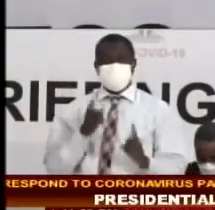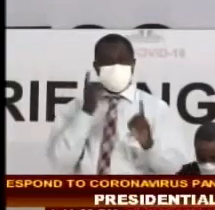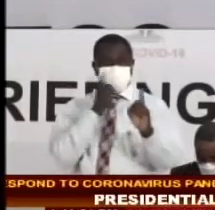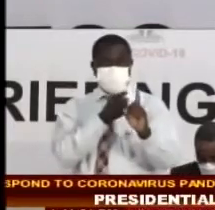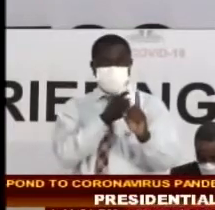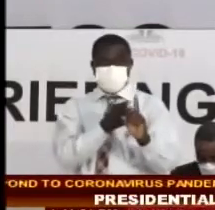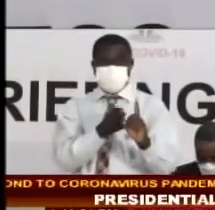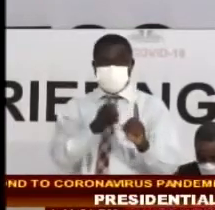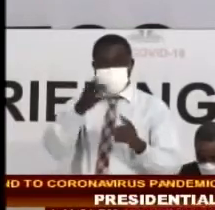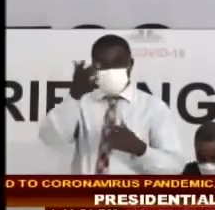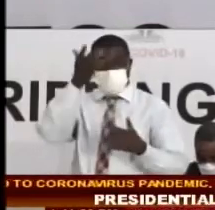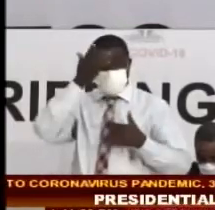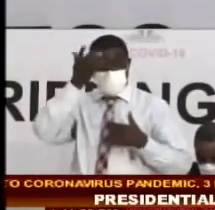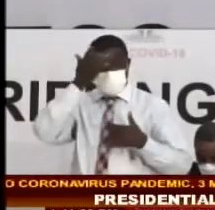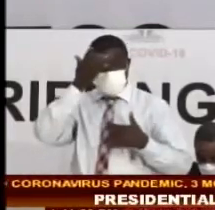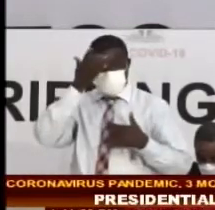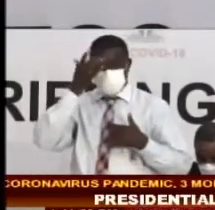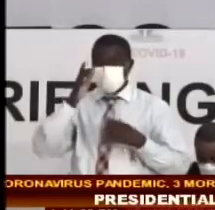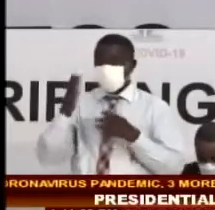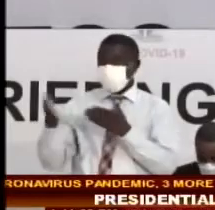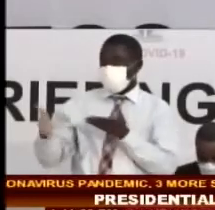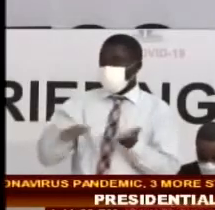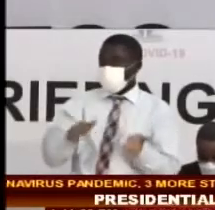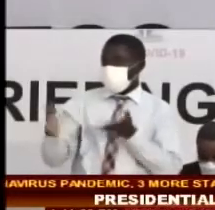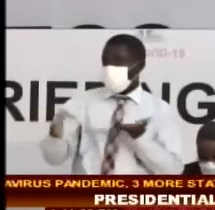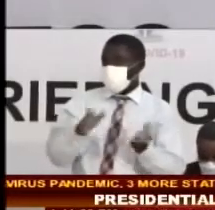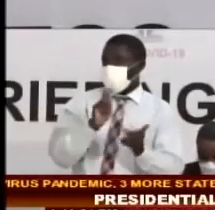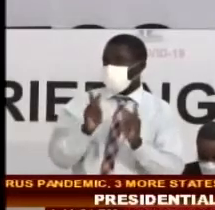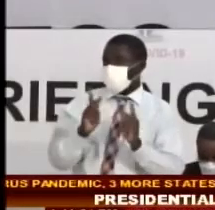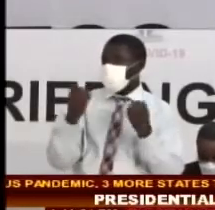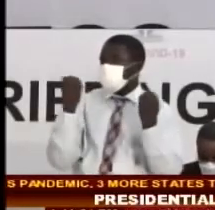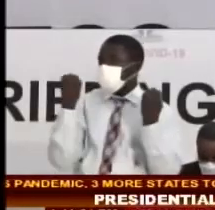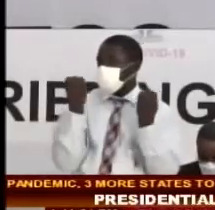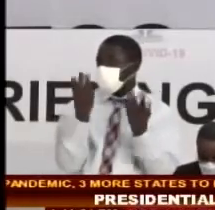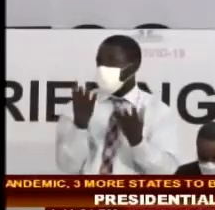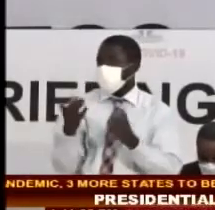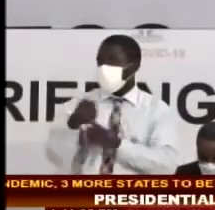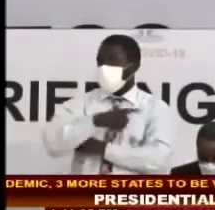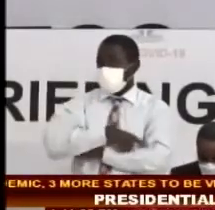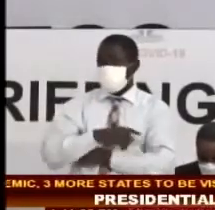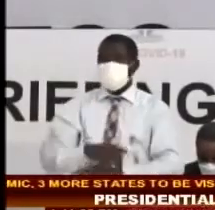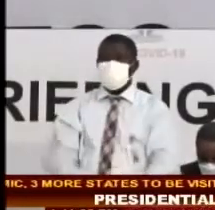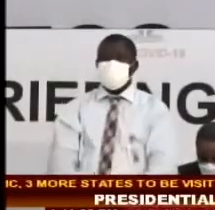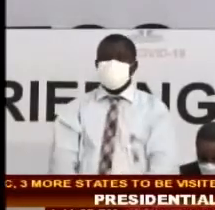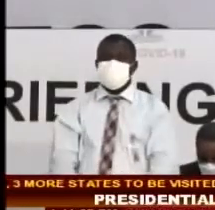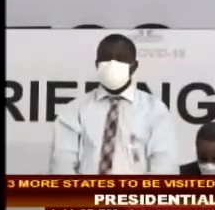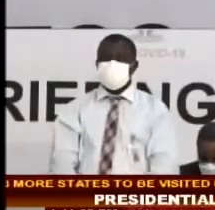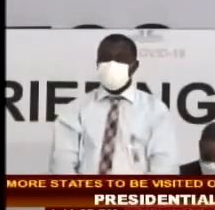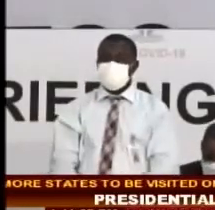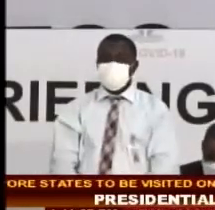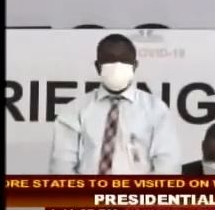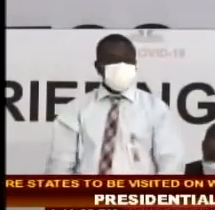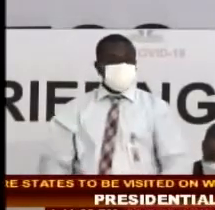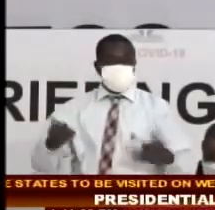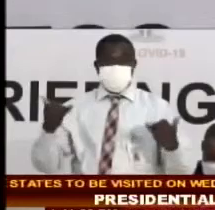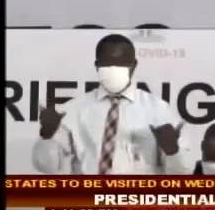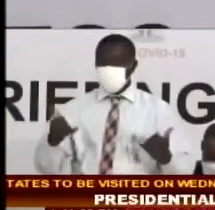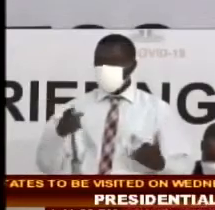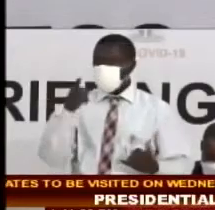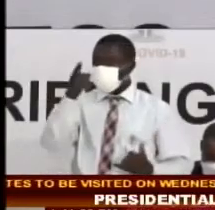cutar annobar tana kashe mutane a kulliyomin, kuma ba ruwanta da matsayin